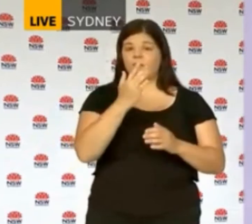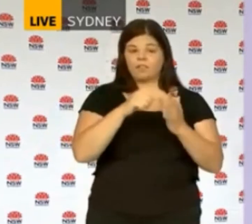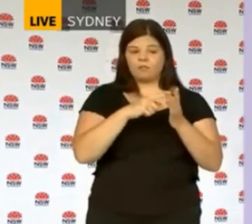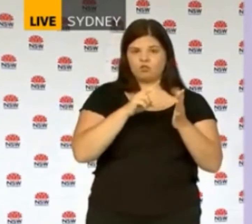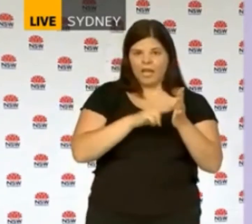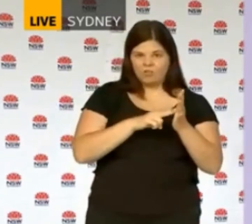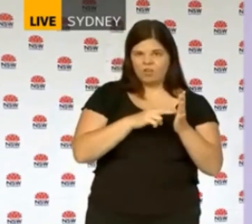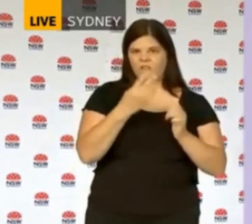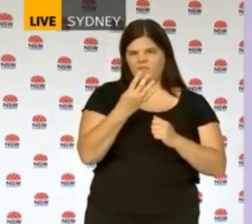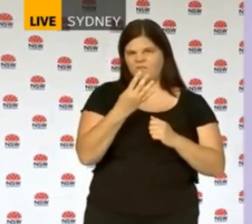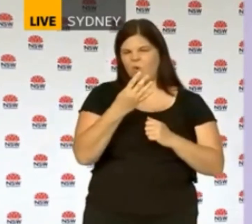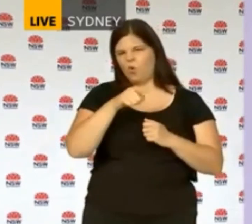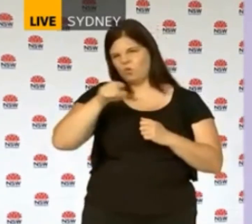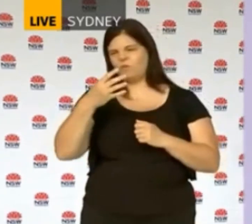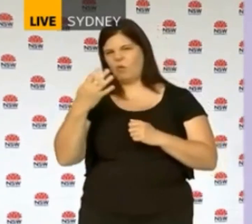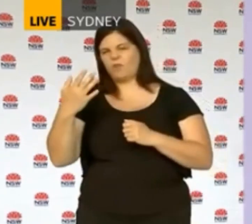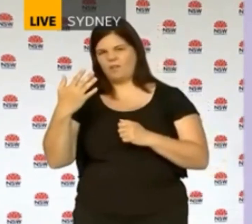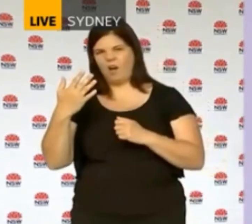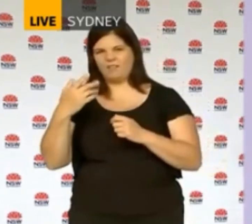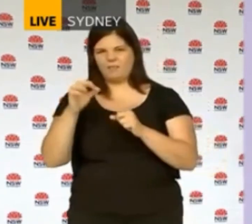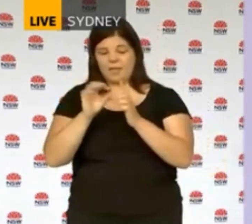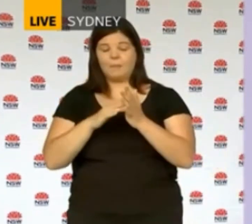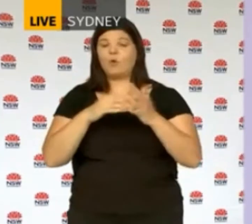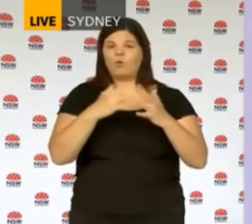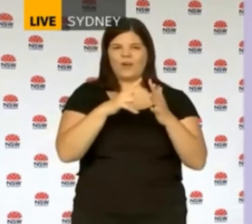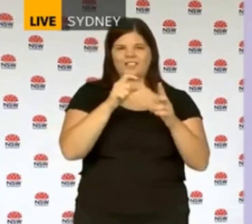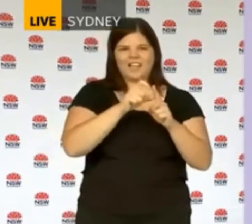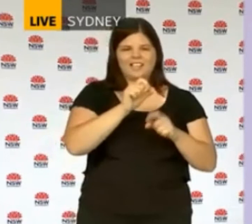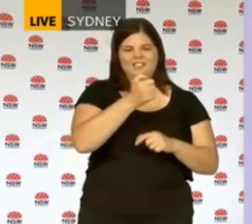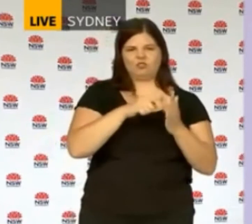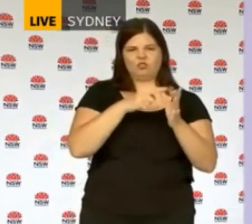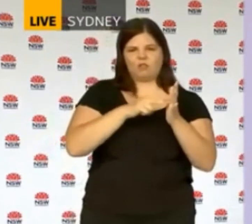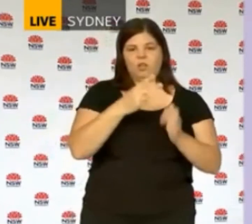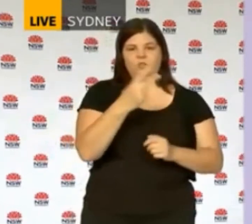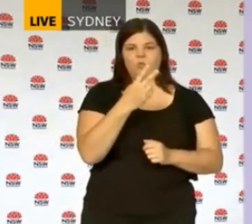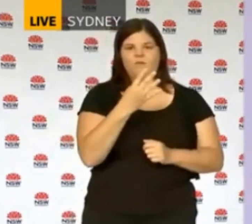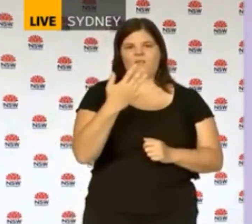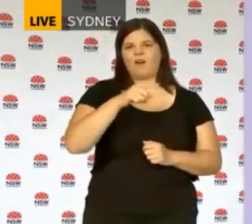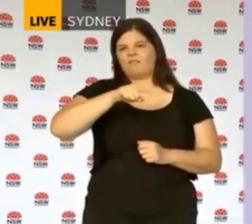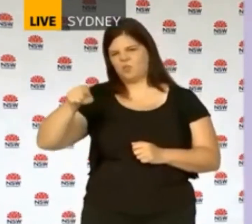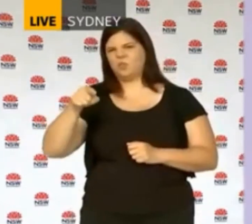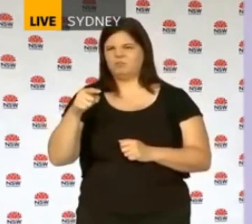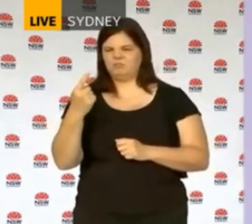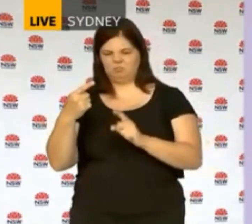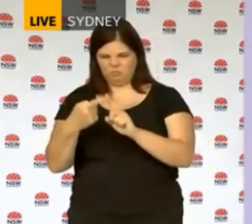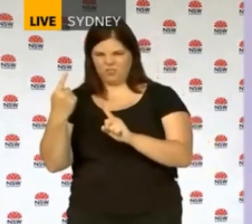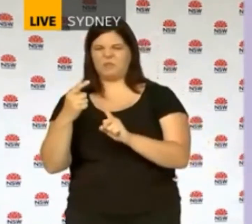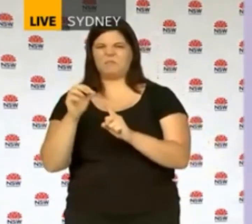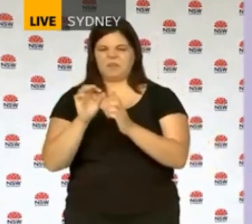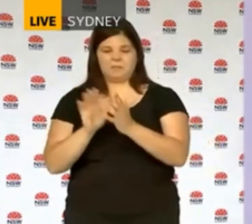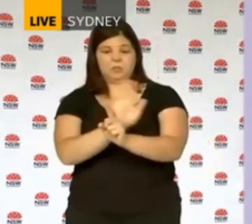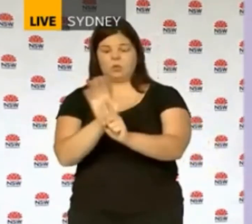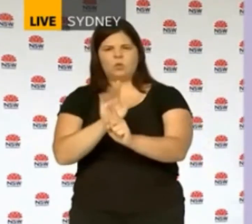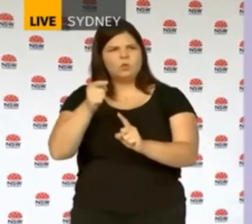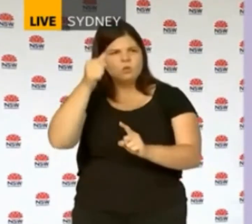p.m, and Wednesday the 6th of January from 12:45 to 1 p.m. So anyone at those times and